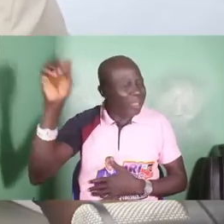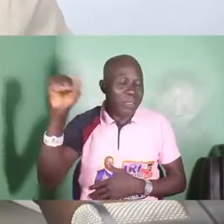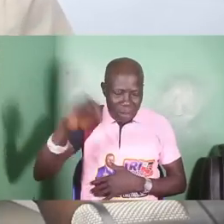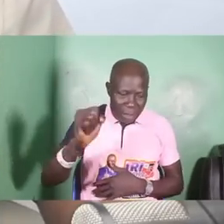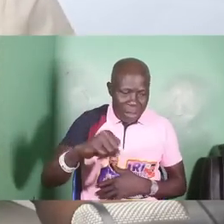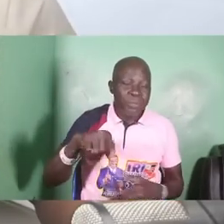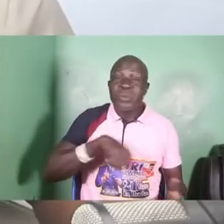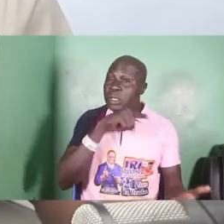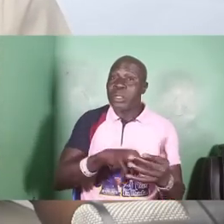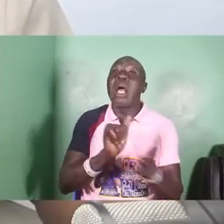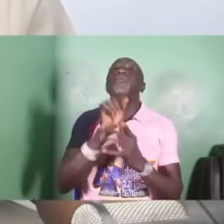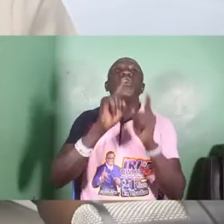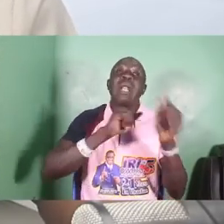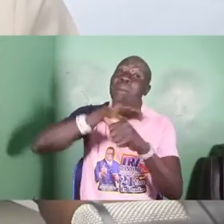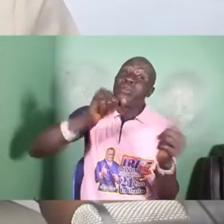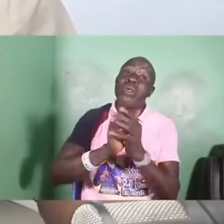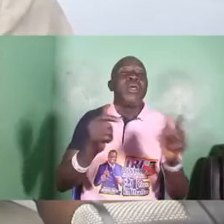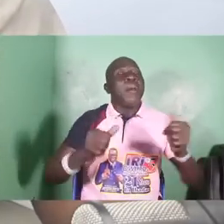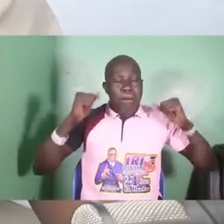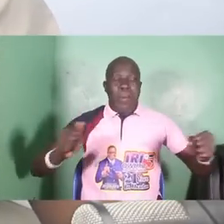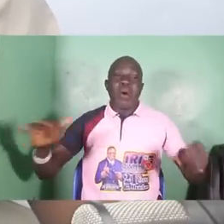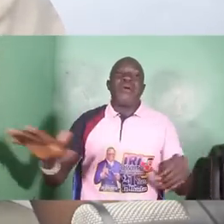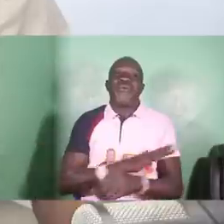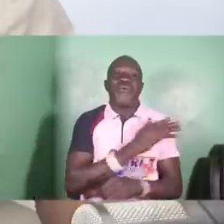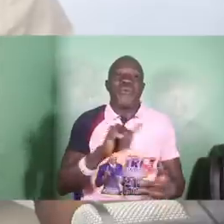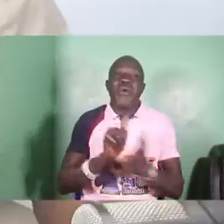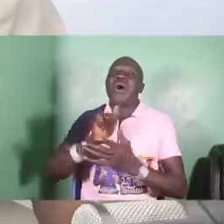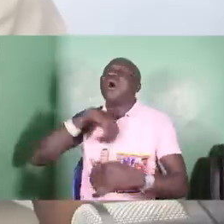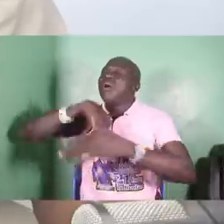Yes. The one we are talking about is very powerful.